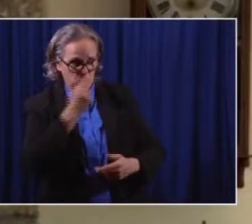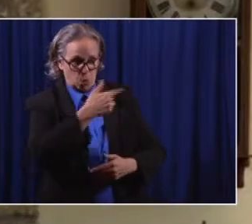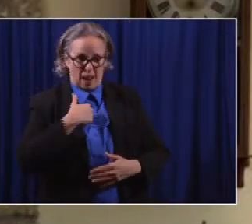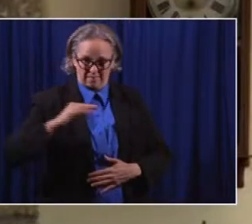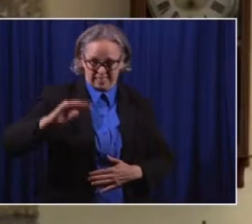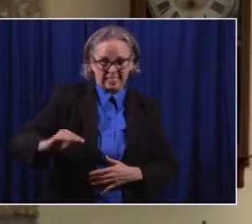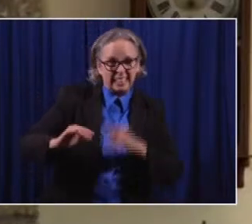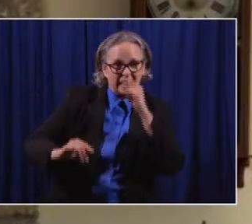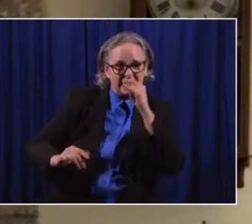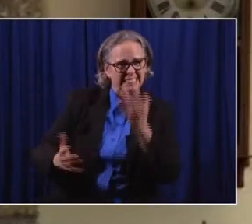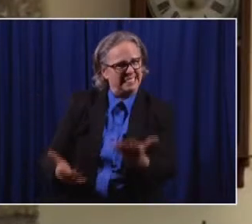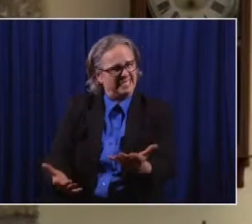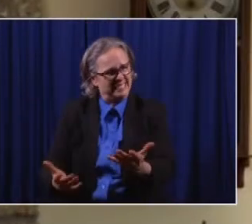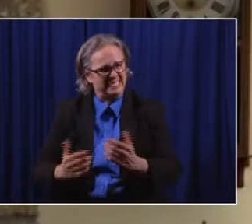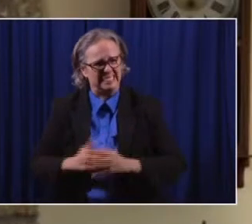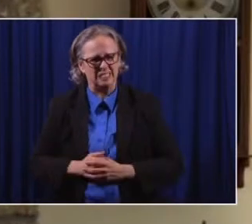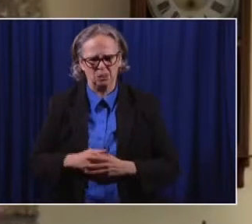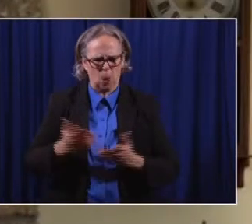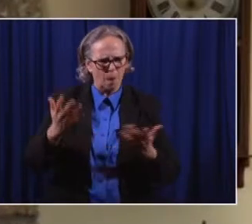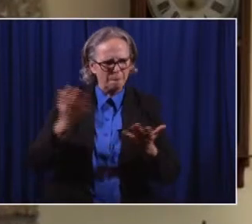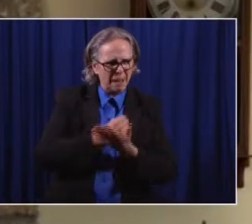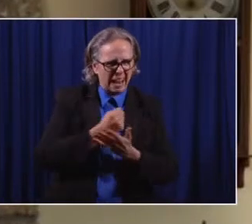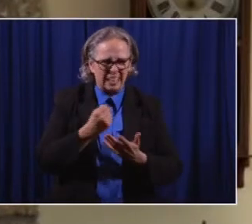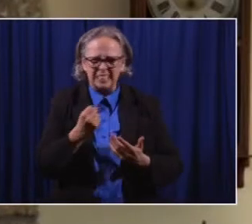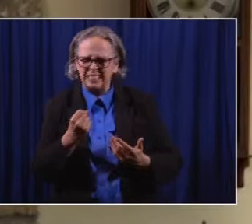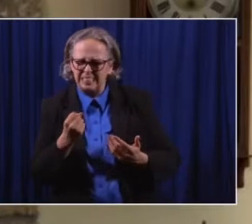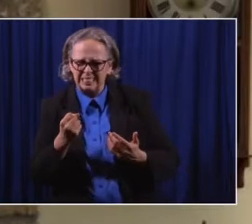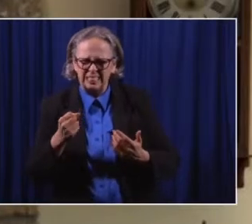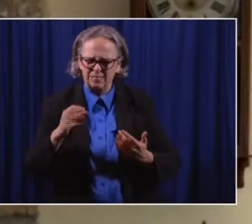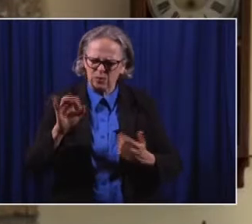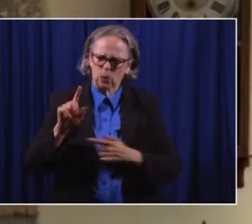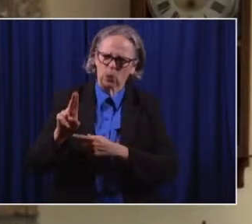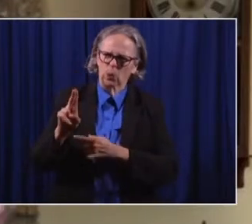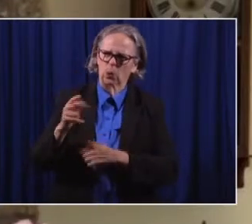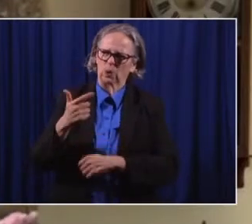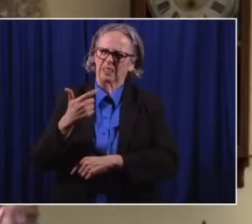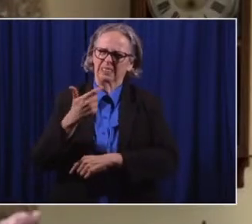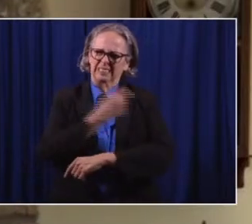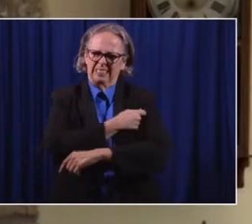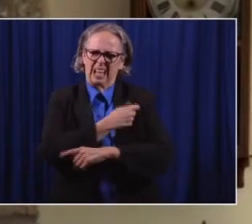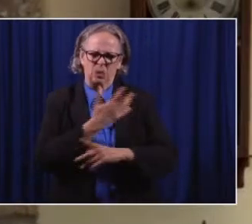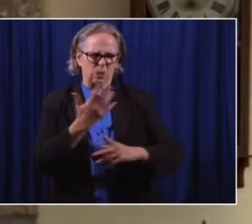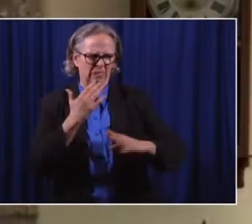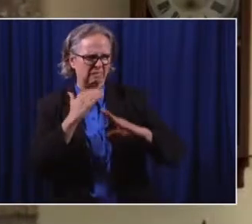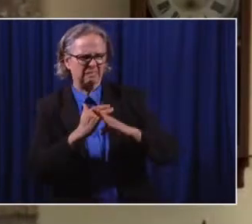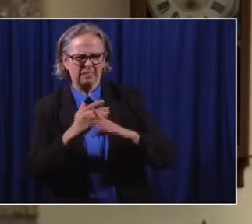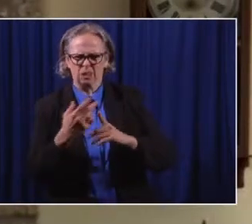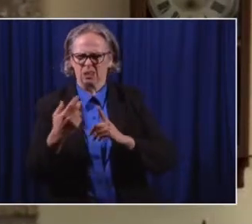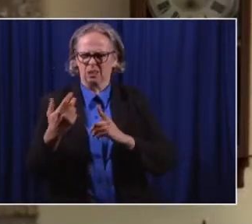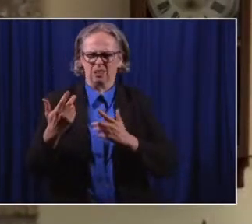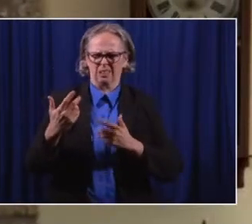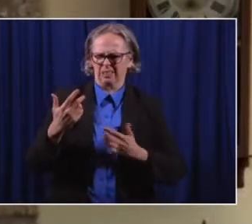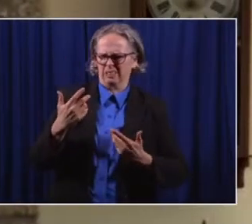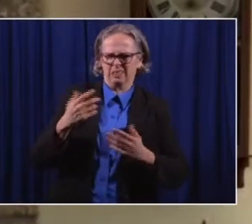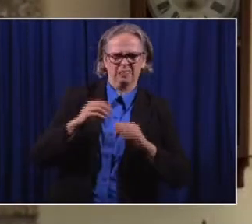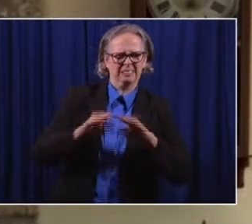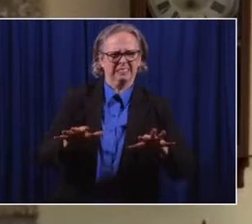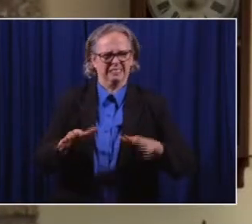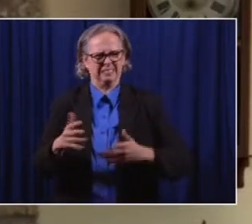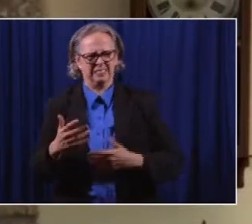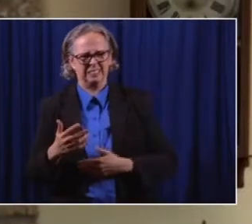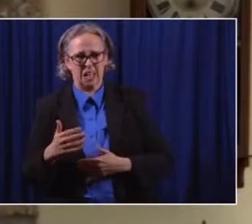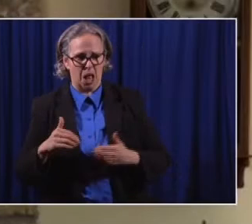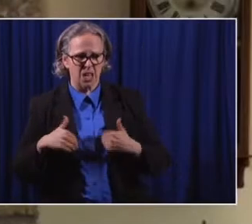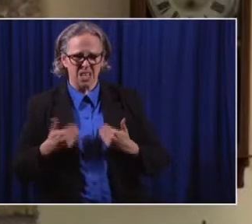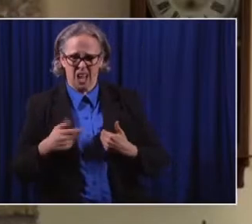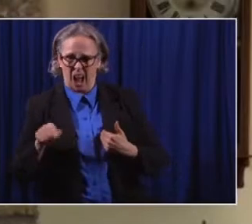at the danger areas, it's the real danger areas. It's early in a person's life, later in the